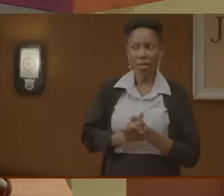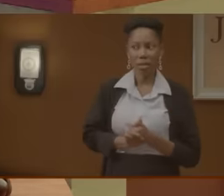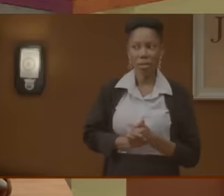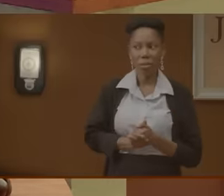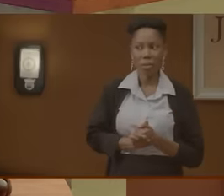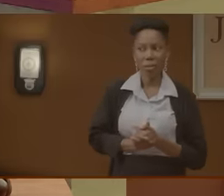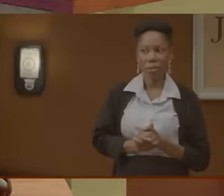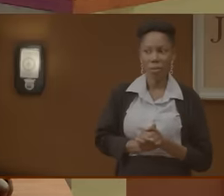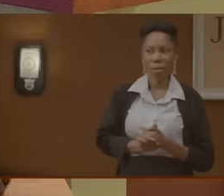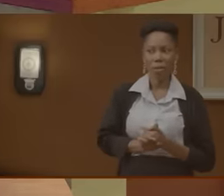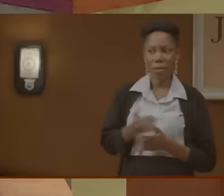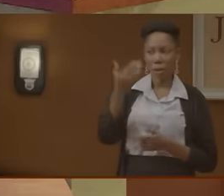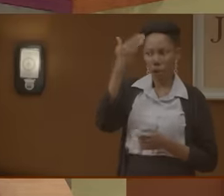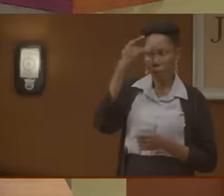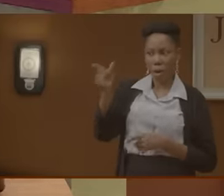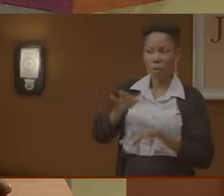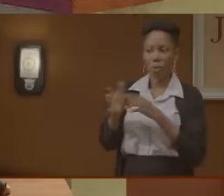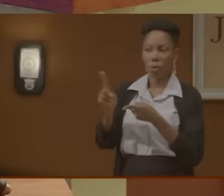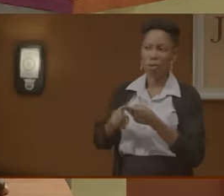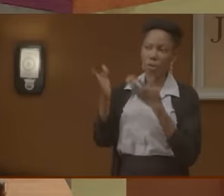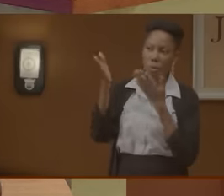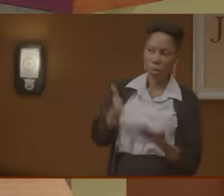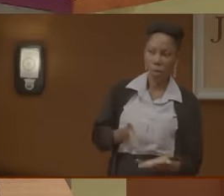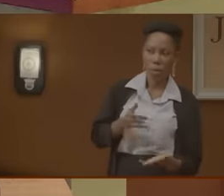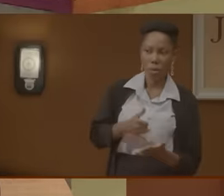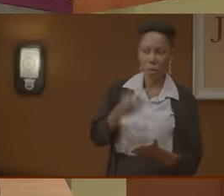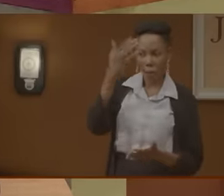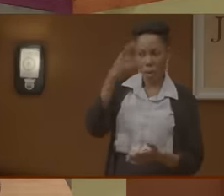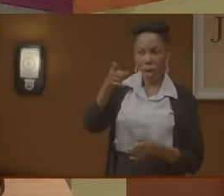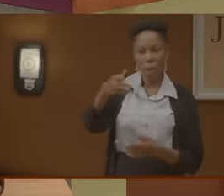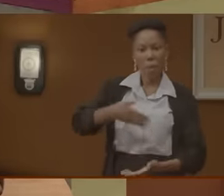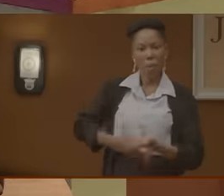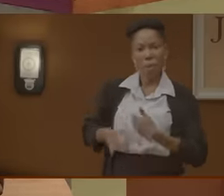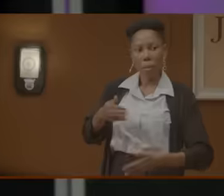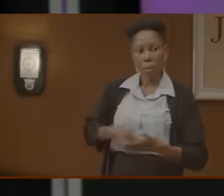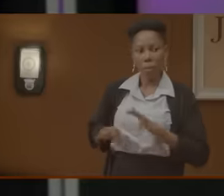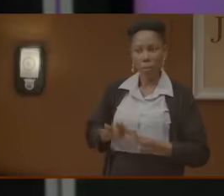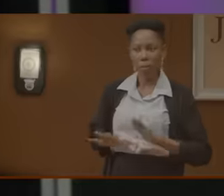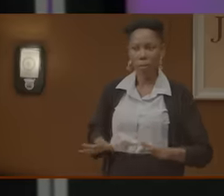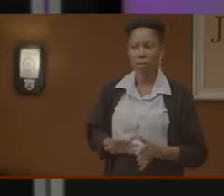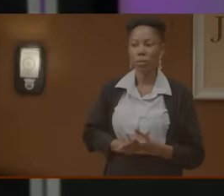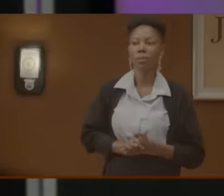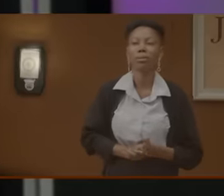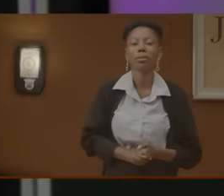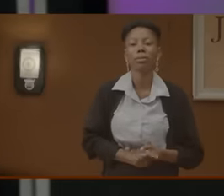bring this thing come. Because I don't need to bring him. Because she's the mother of my children. I can never lie against Depend her. To.